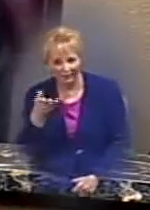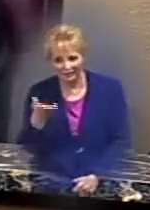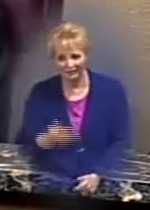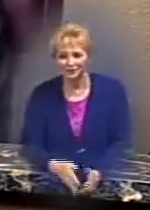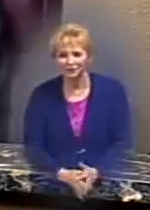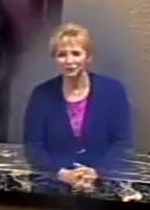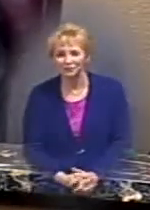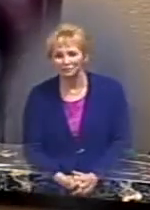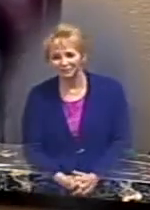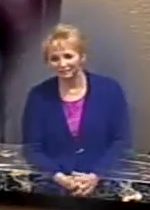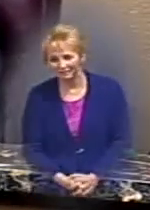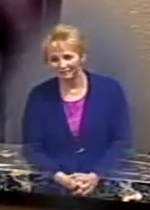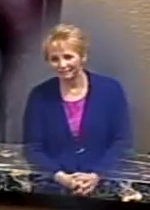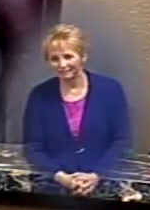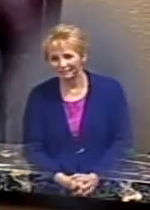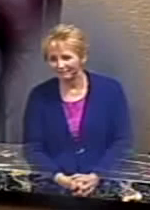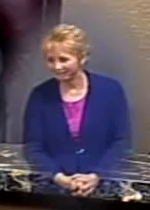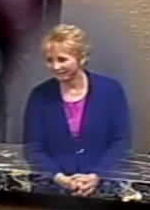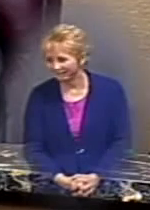I hocked it.